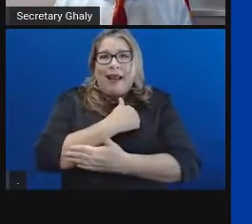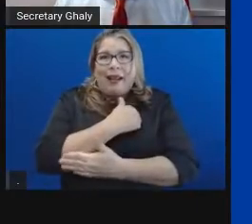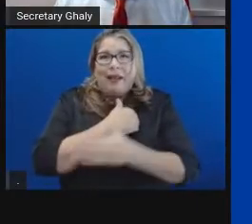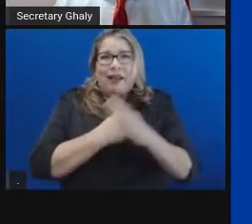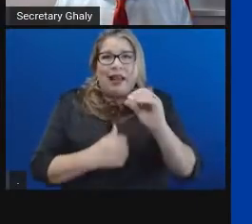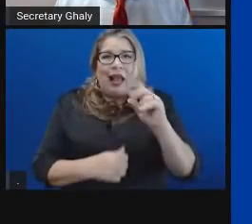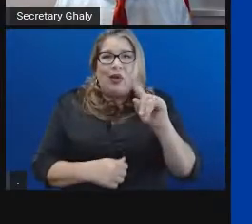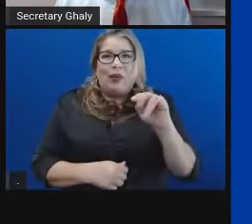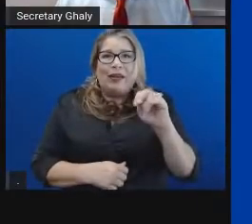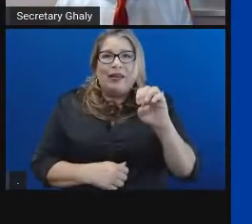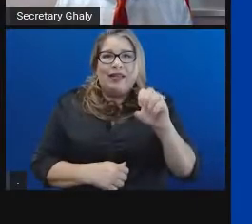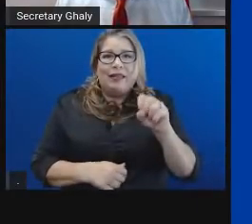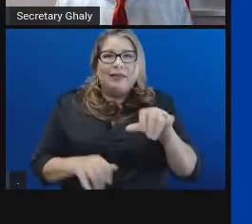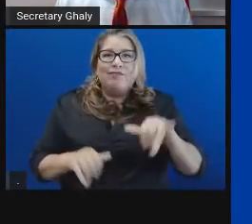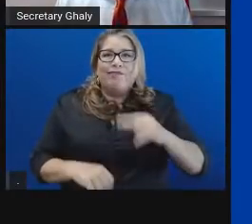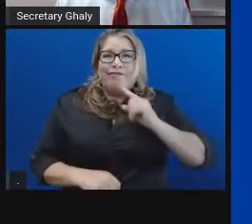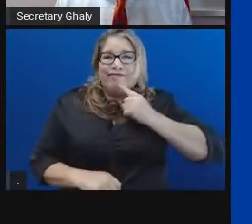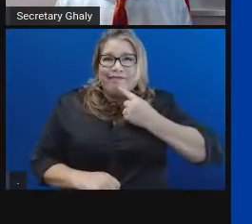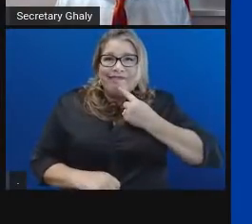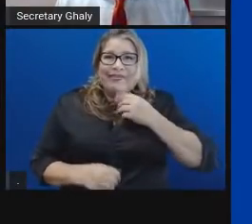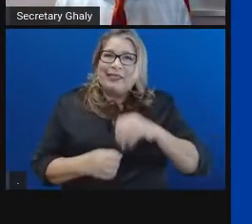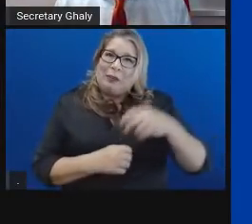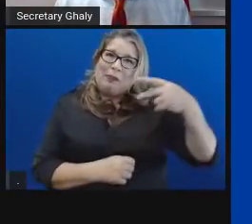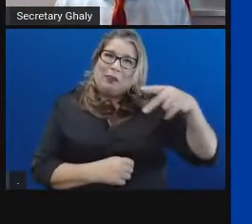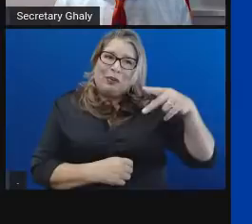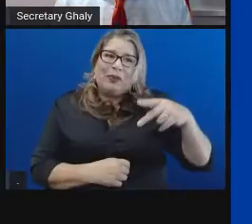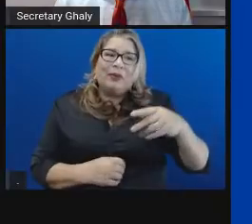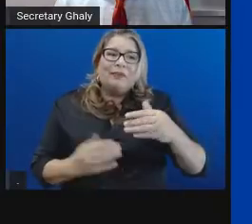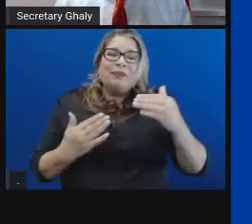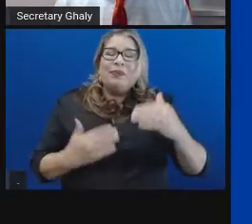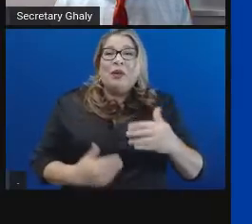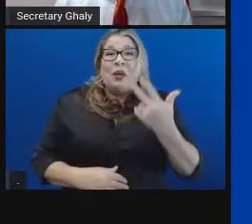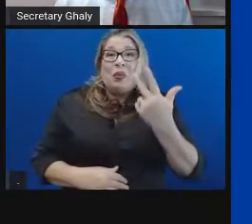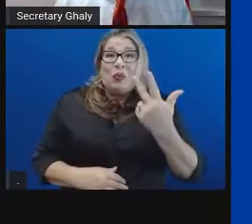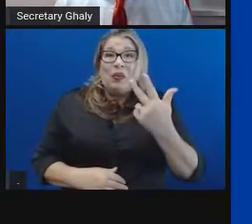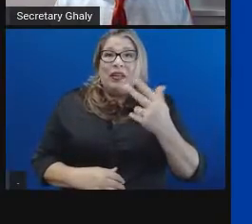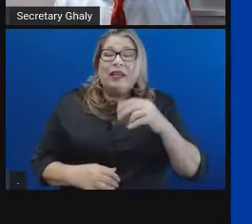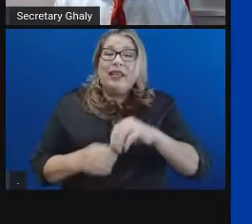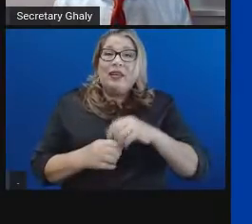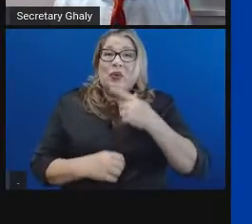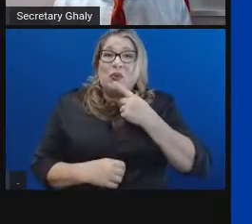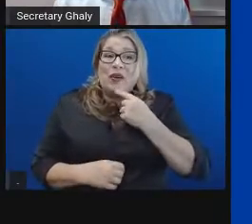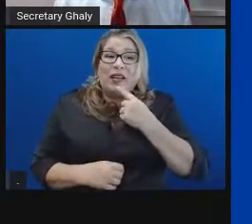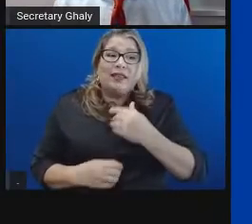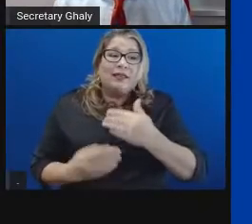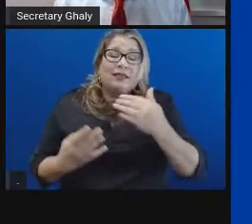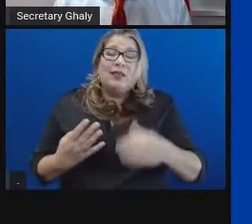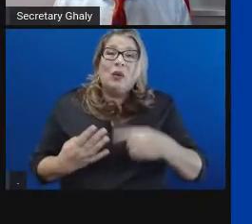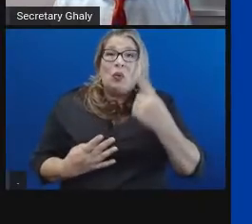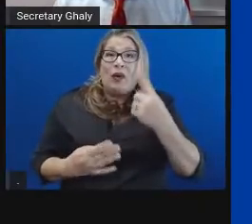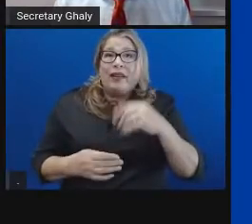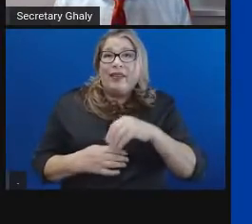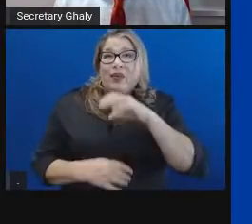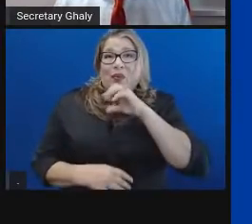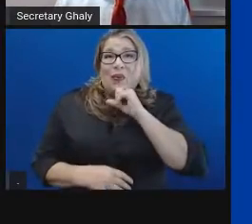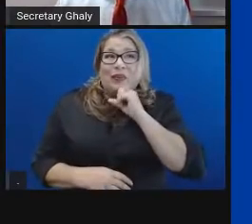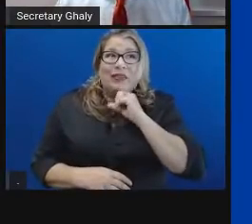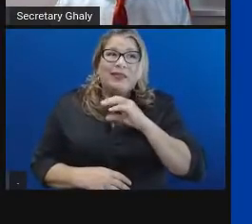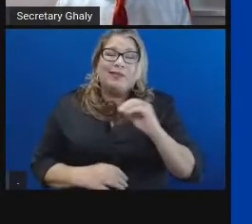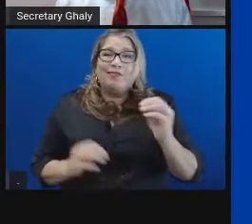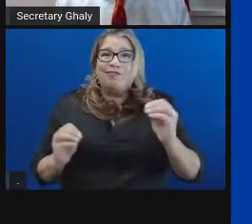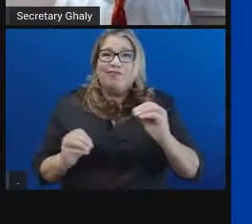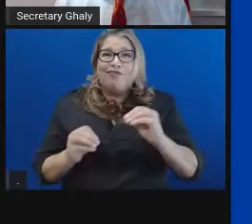And if counties that emerge out of the regional stay-at-home order, based on where they're assigned today, they will